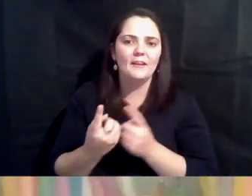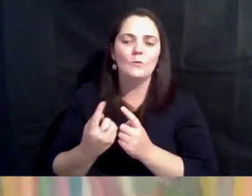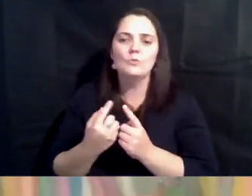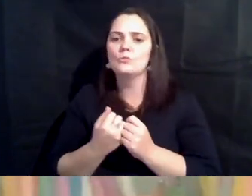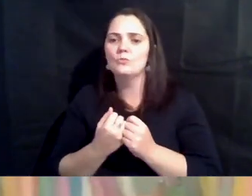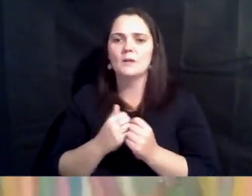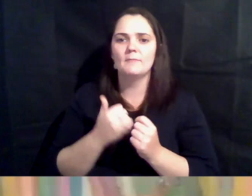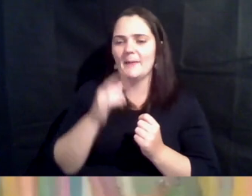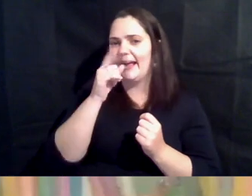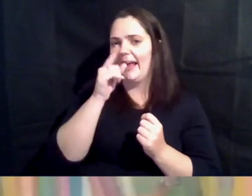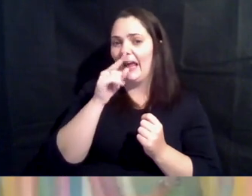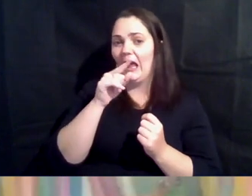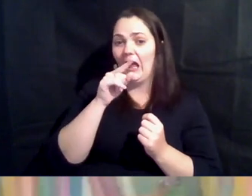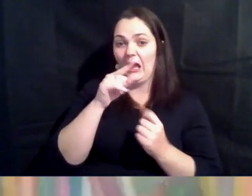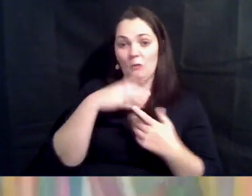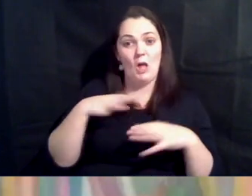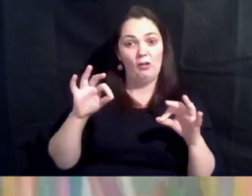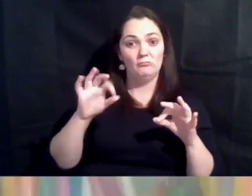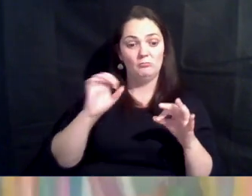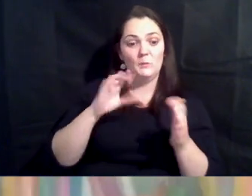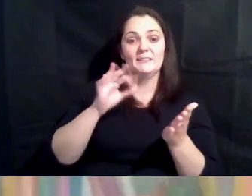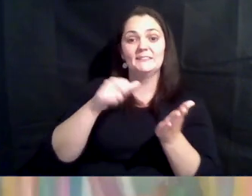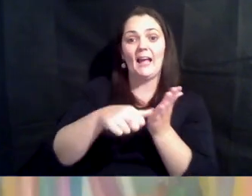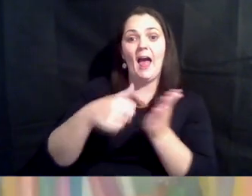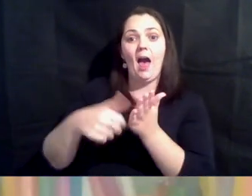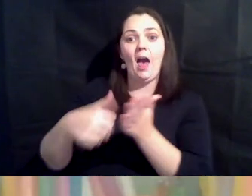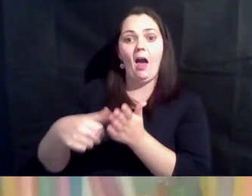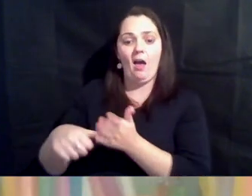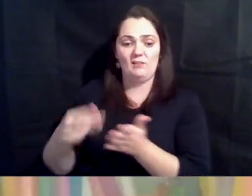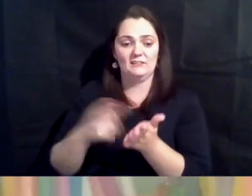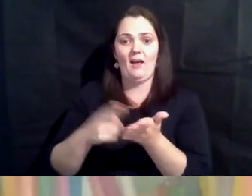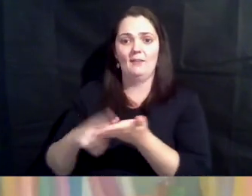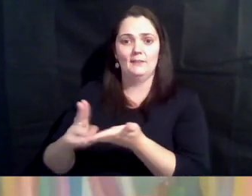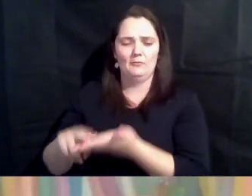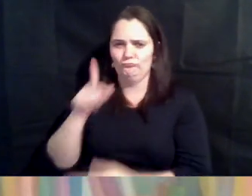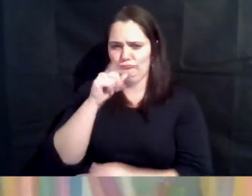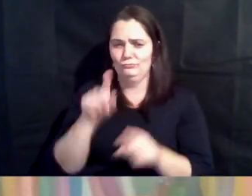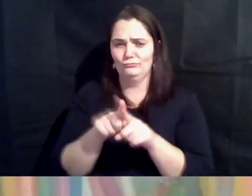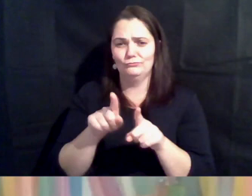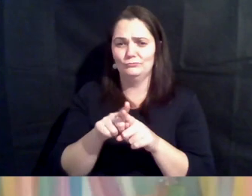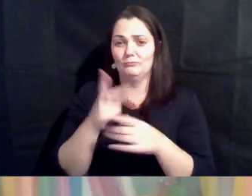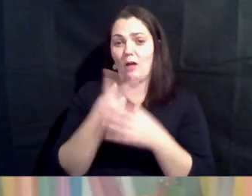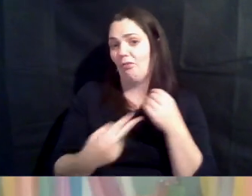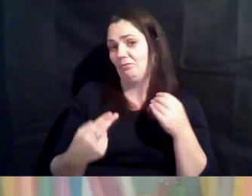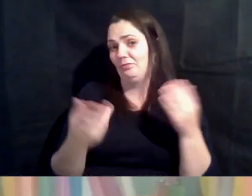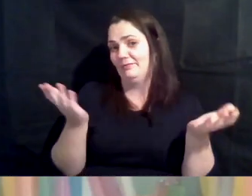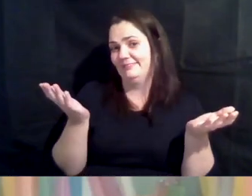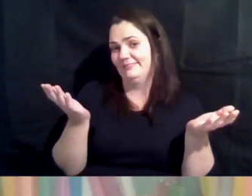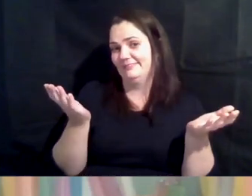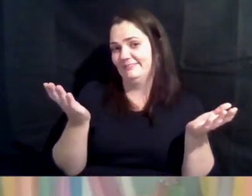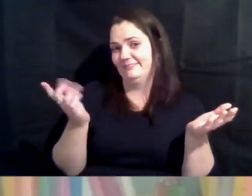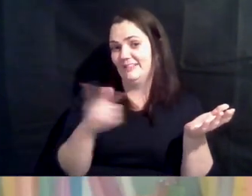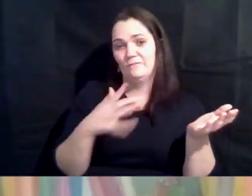So maybe we can do a little bit of both. We can do whatever we want, actually. Stunning. No one wants to hear about my poetry. Fair.